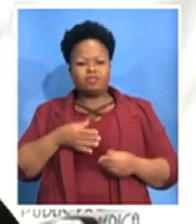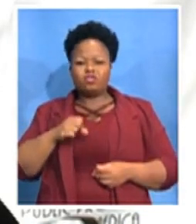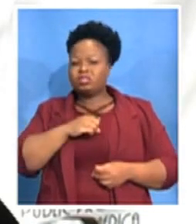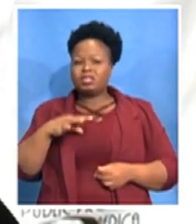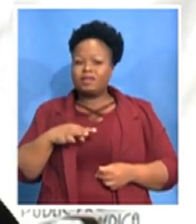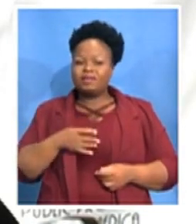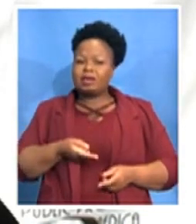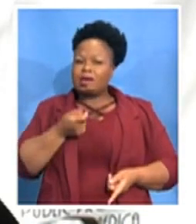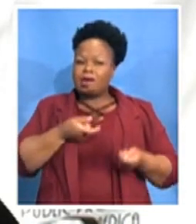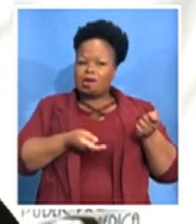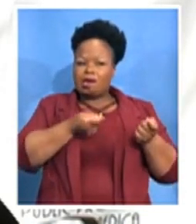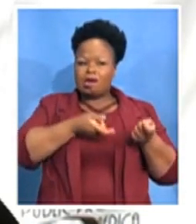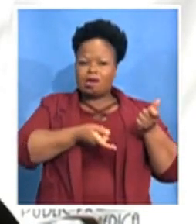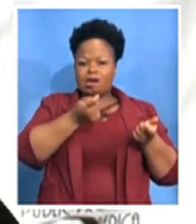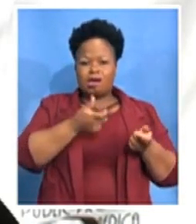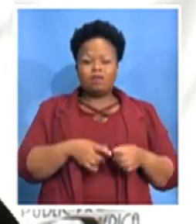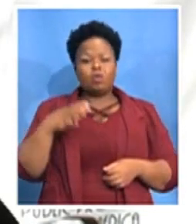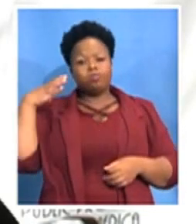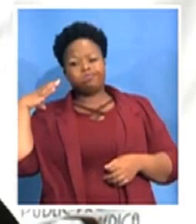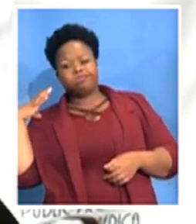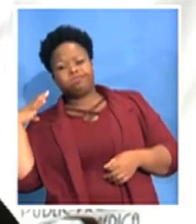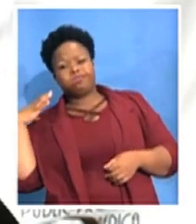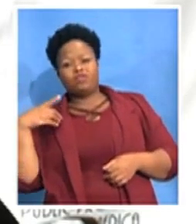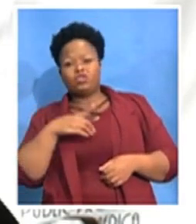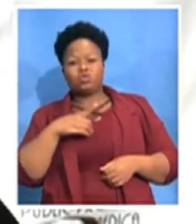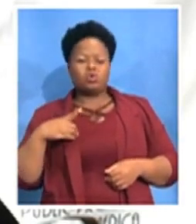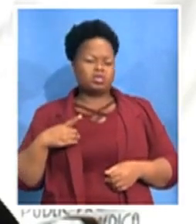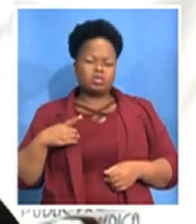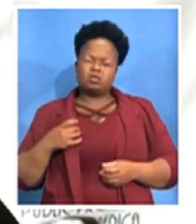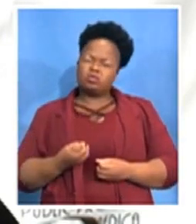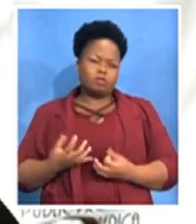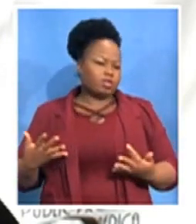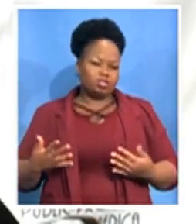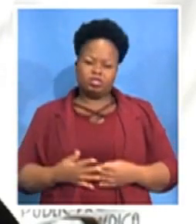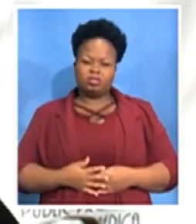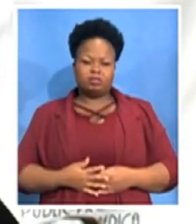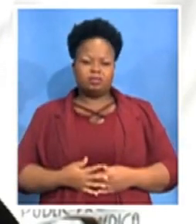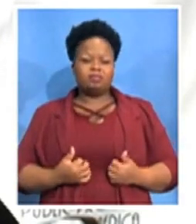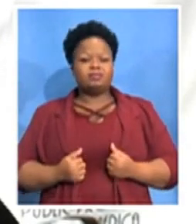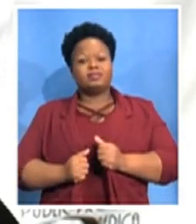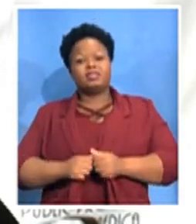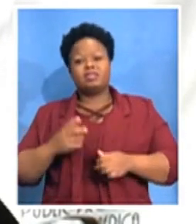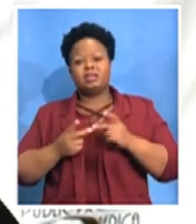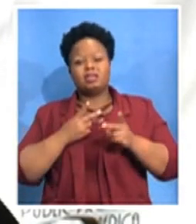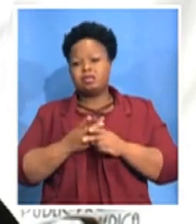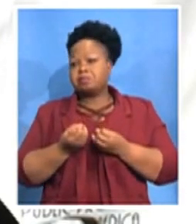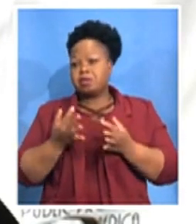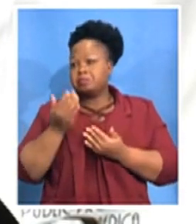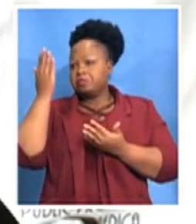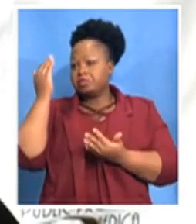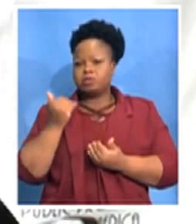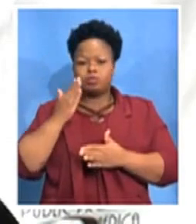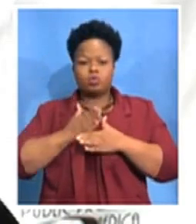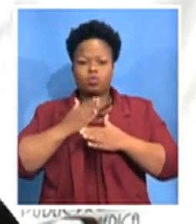Workload for the doctors was too high and they were often expected to work excessive hours as a